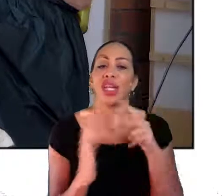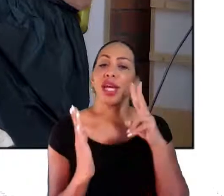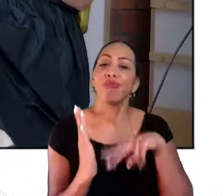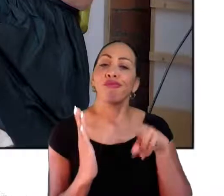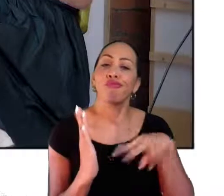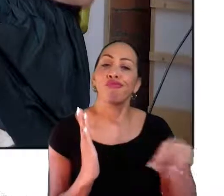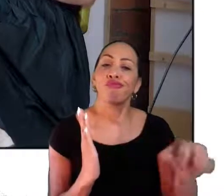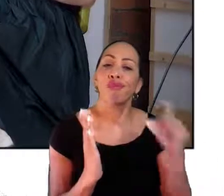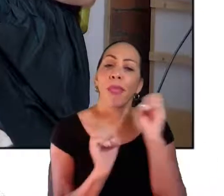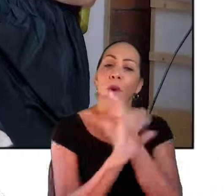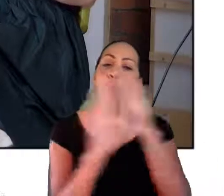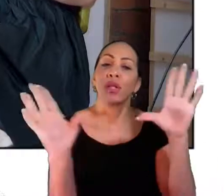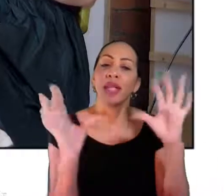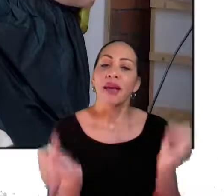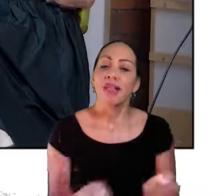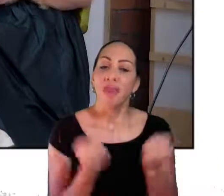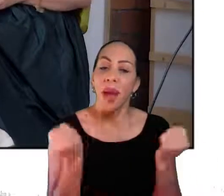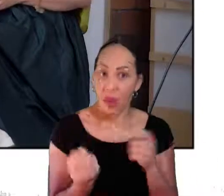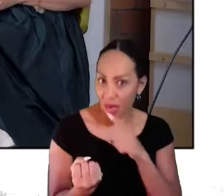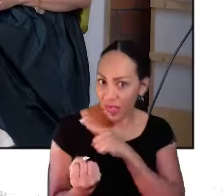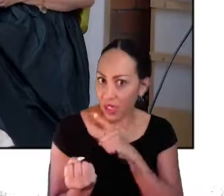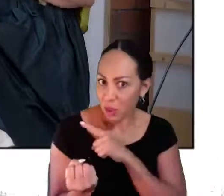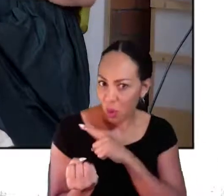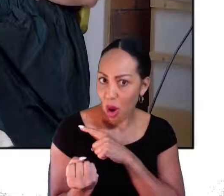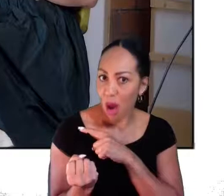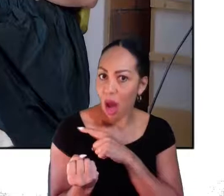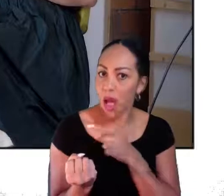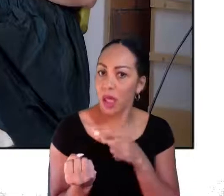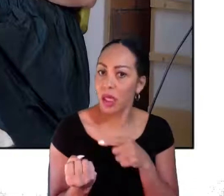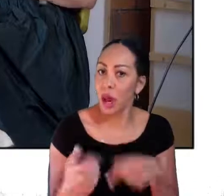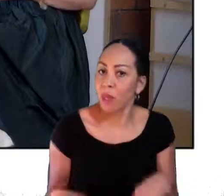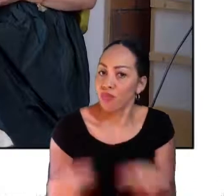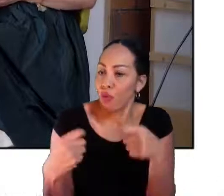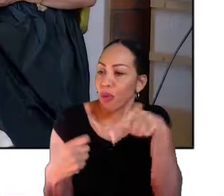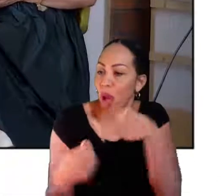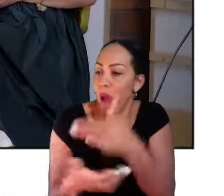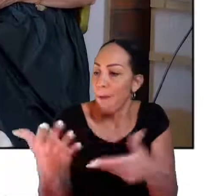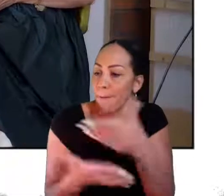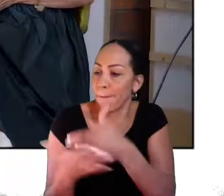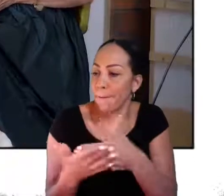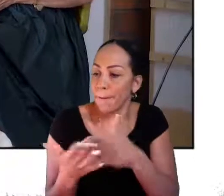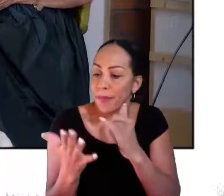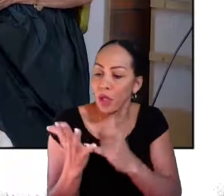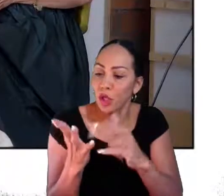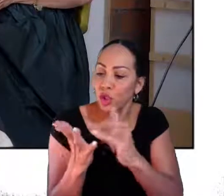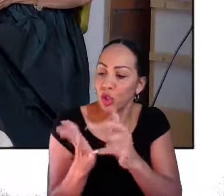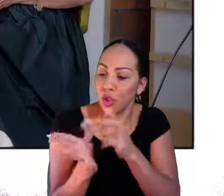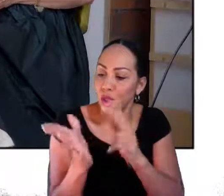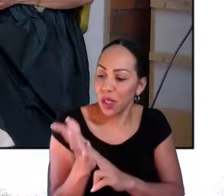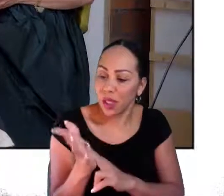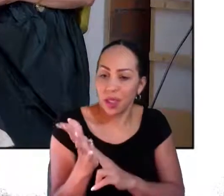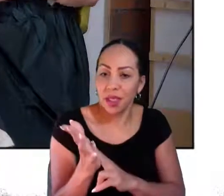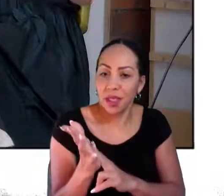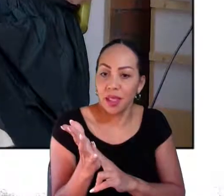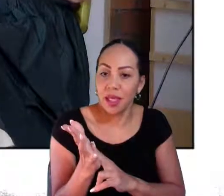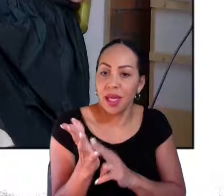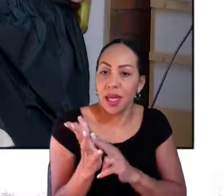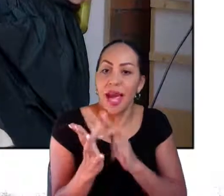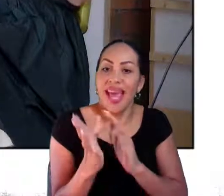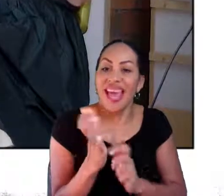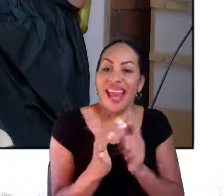why we were talking about it so much. But there's some amazing people like Susan Allain. There's